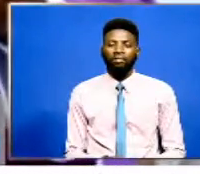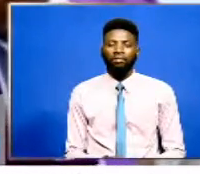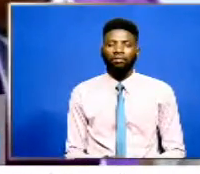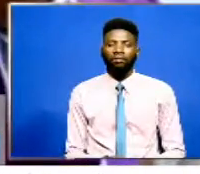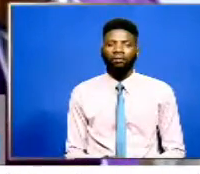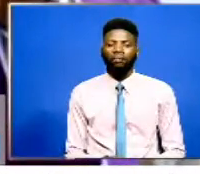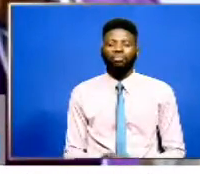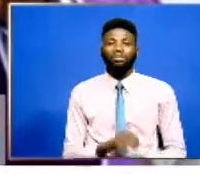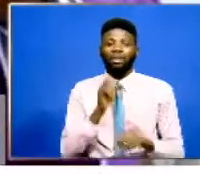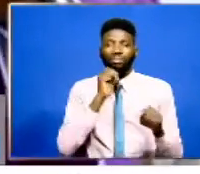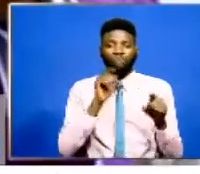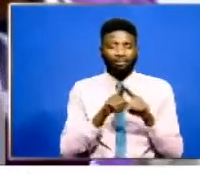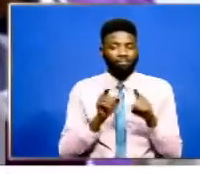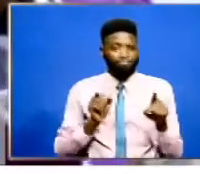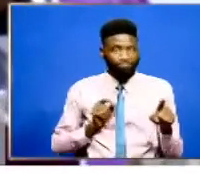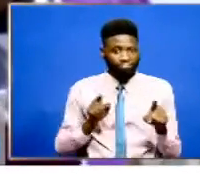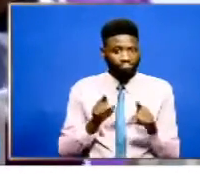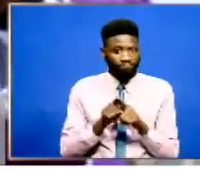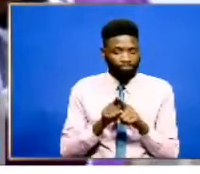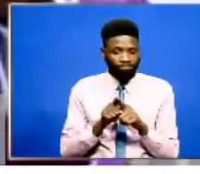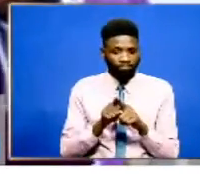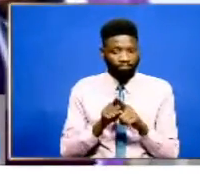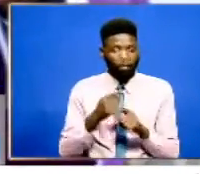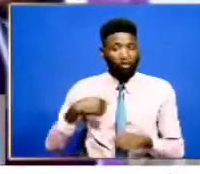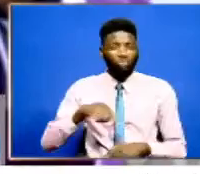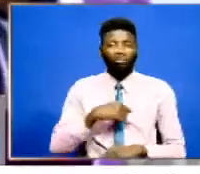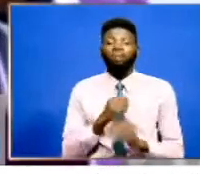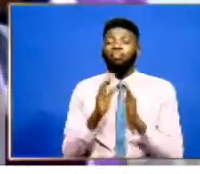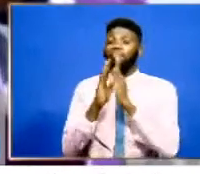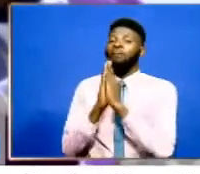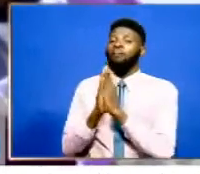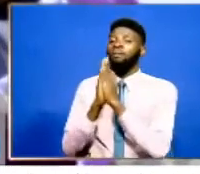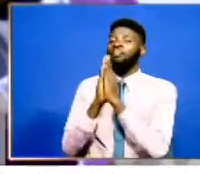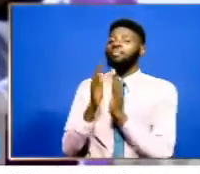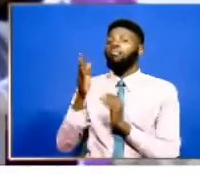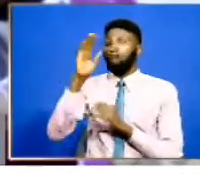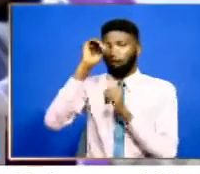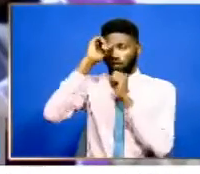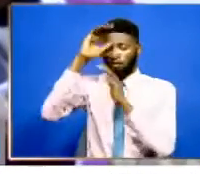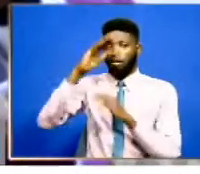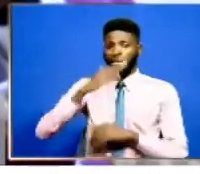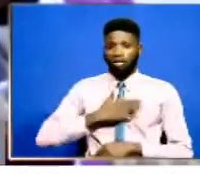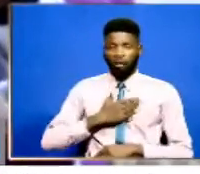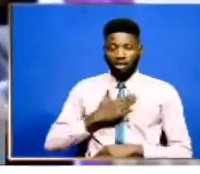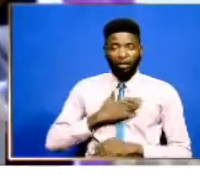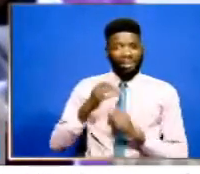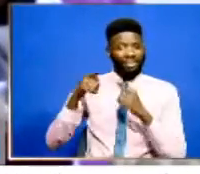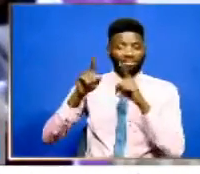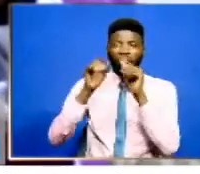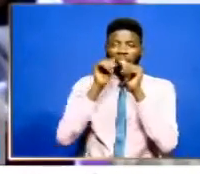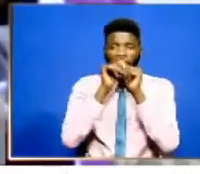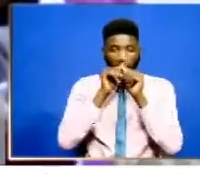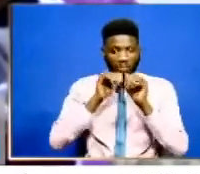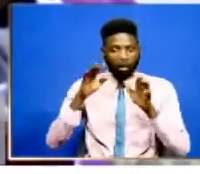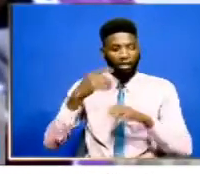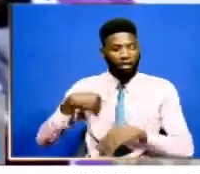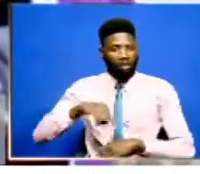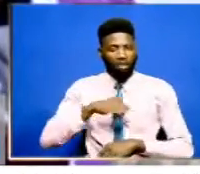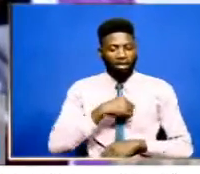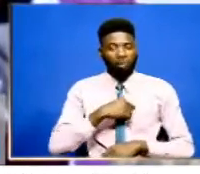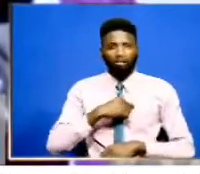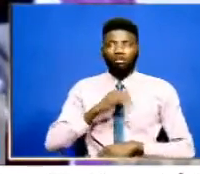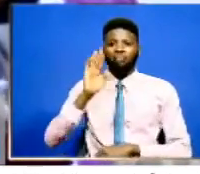My dear brothers and sisters, let us humbly ask God our Father that he be pleased to bless with the abundance of his